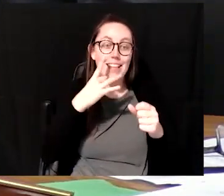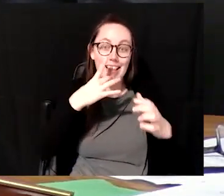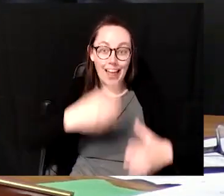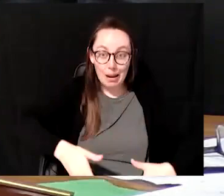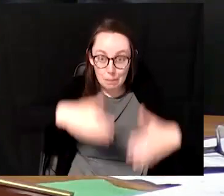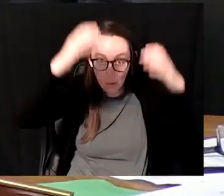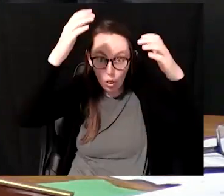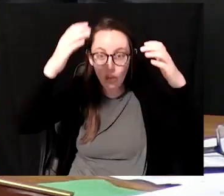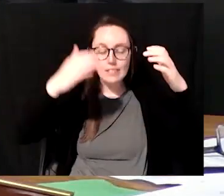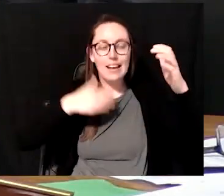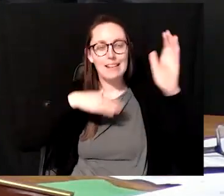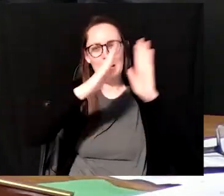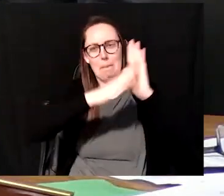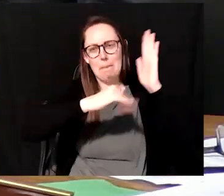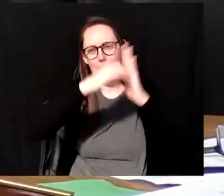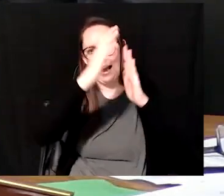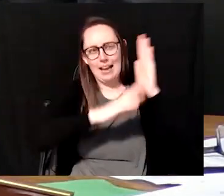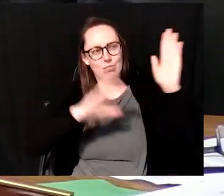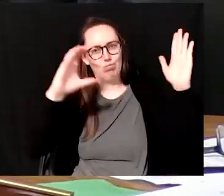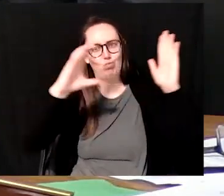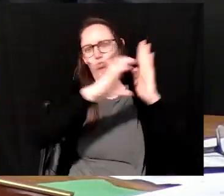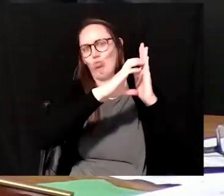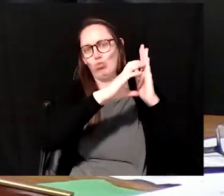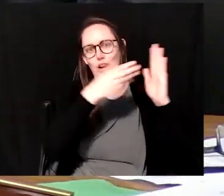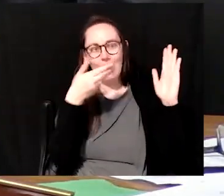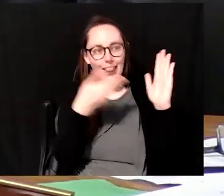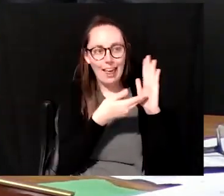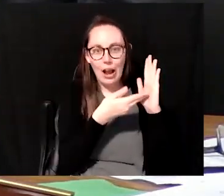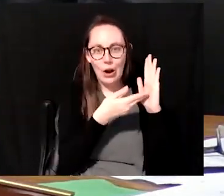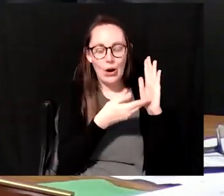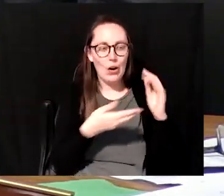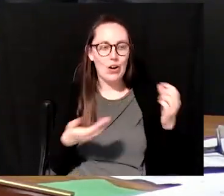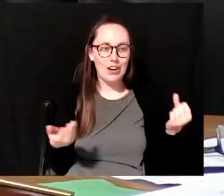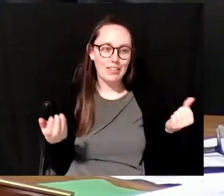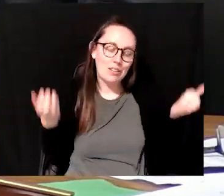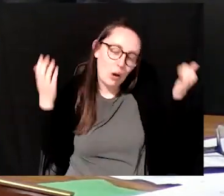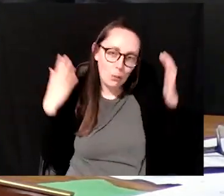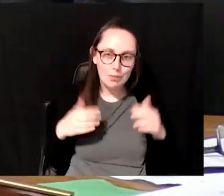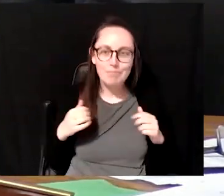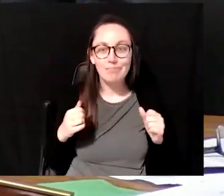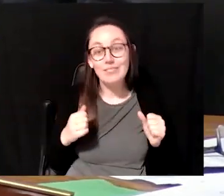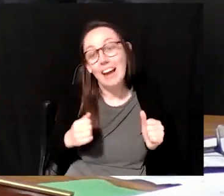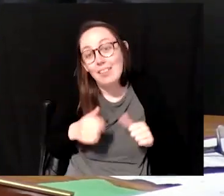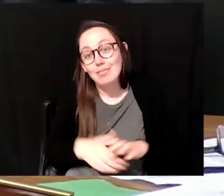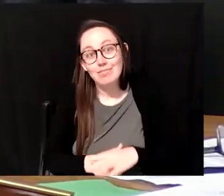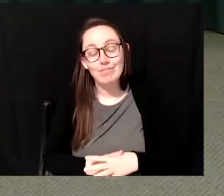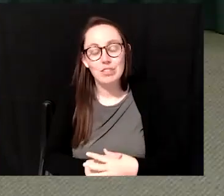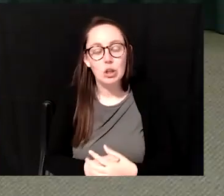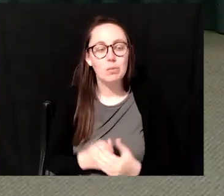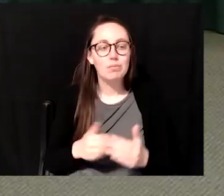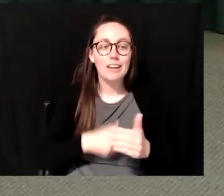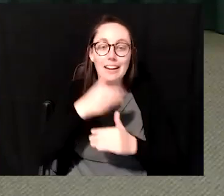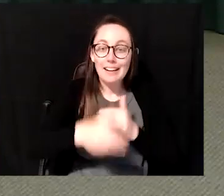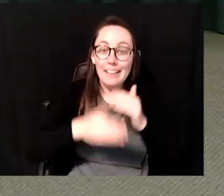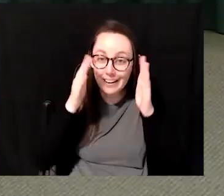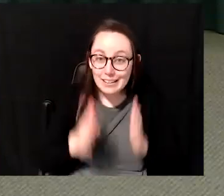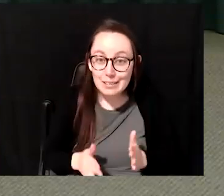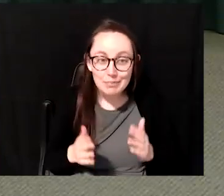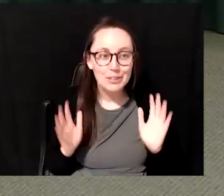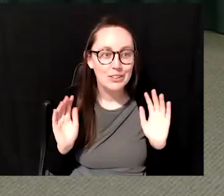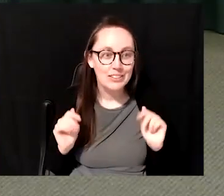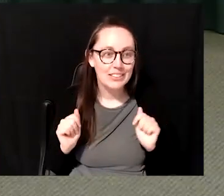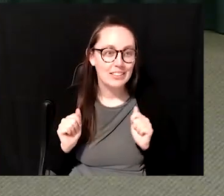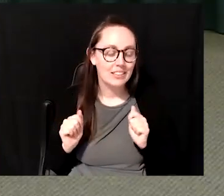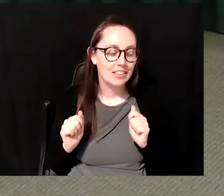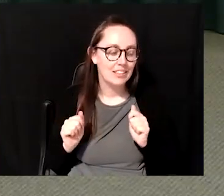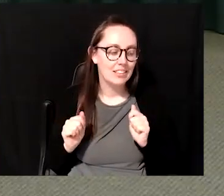and I'm just gonna push you back down and go back to the next person that's because I was yes we'll talk about that later